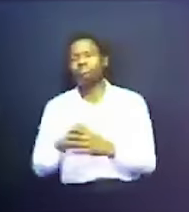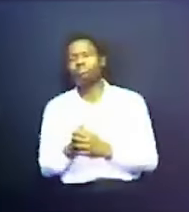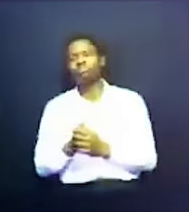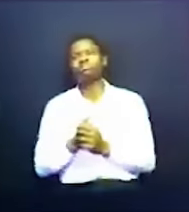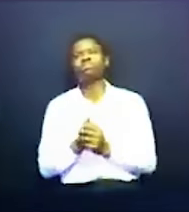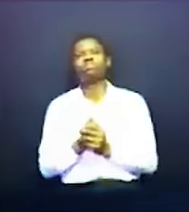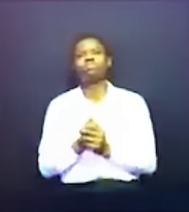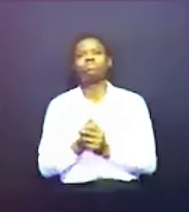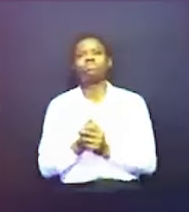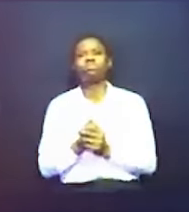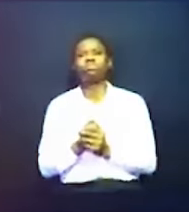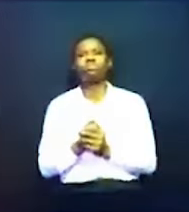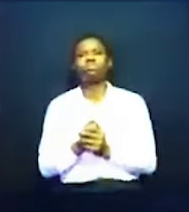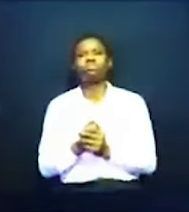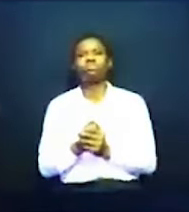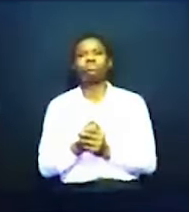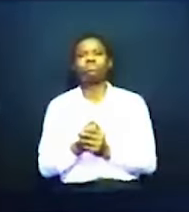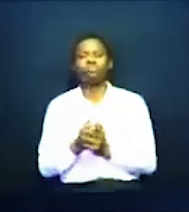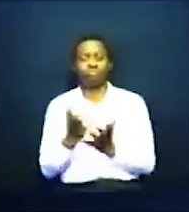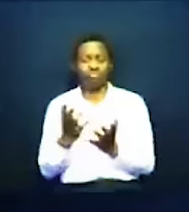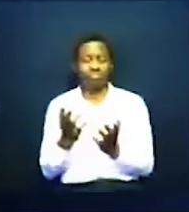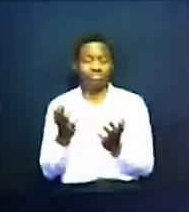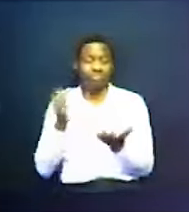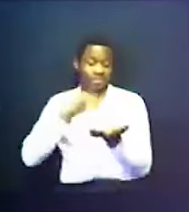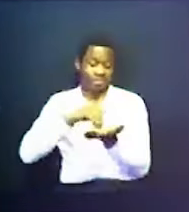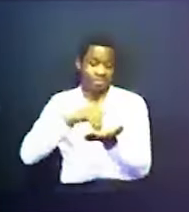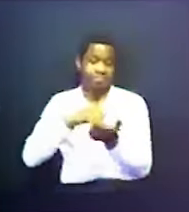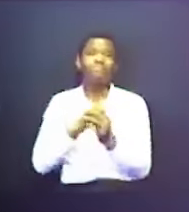Let me say again.